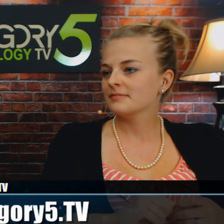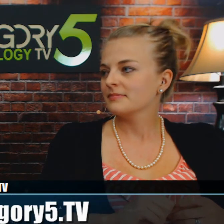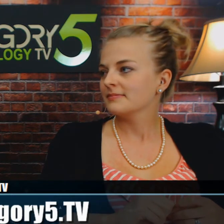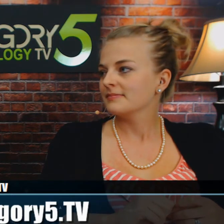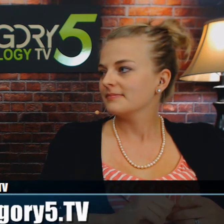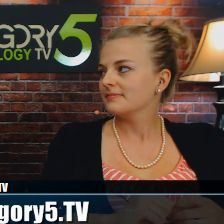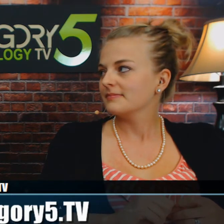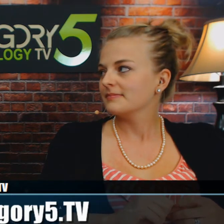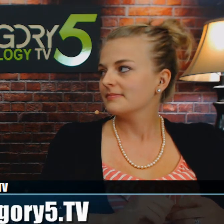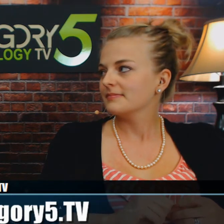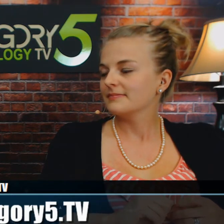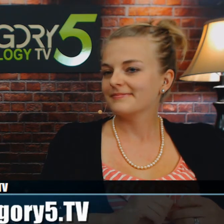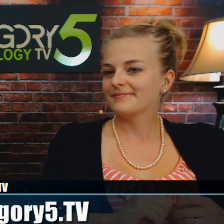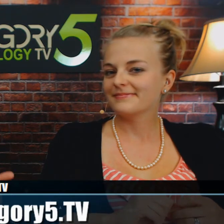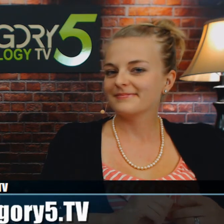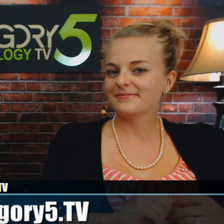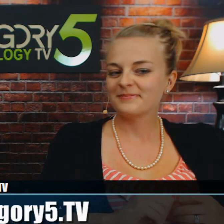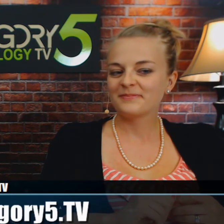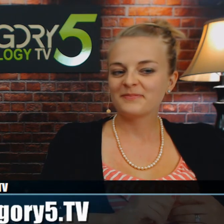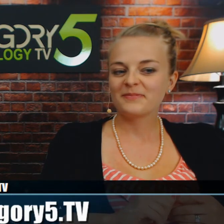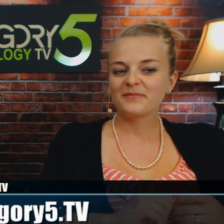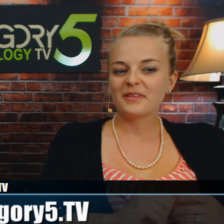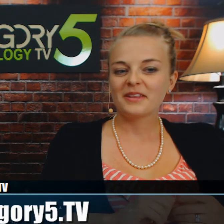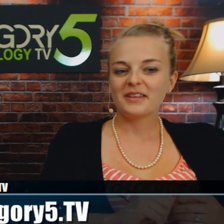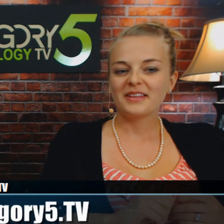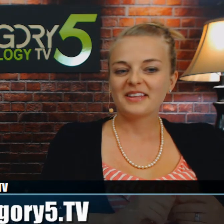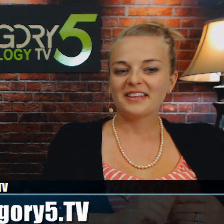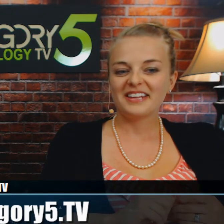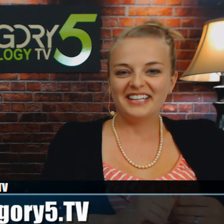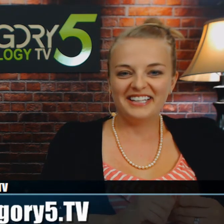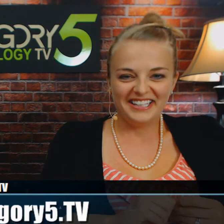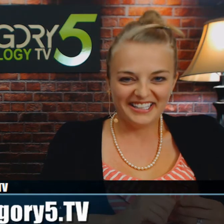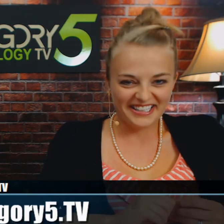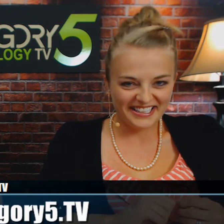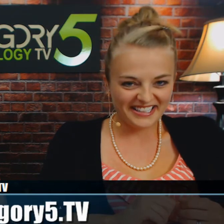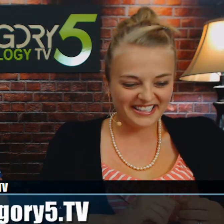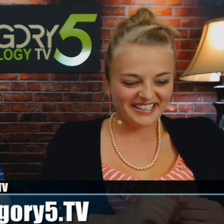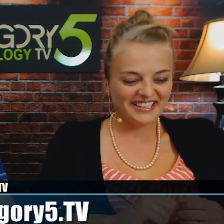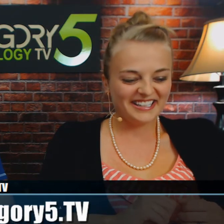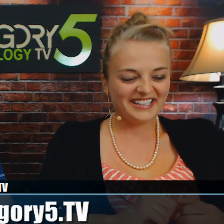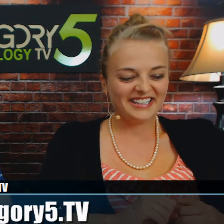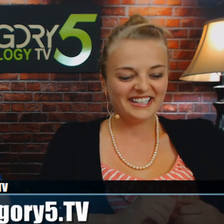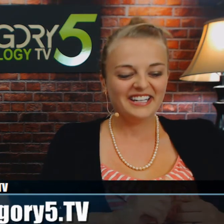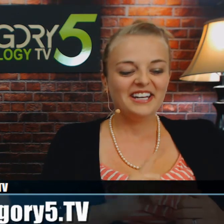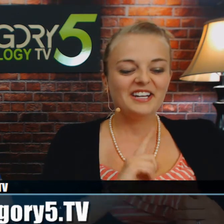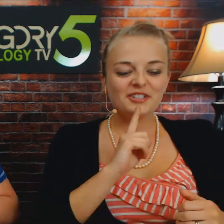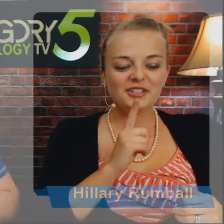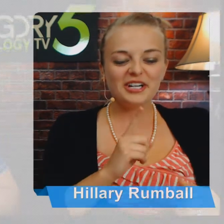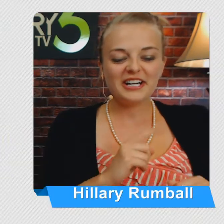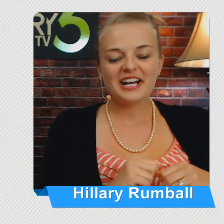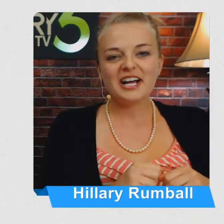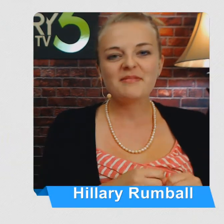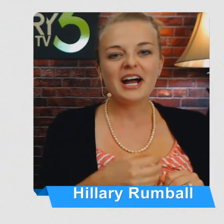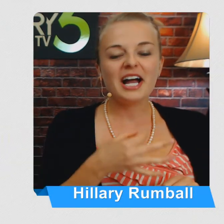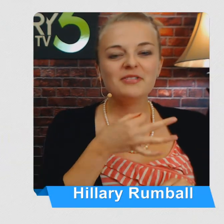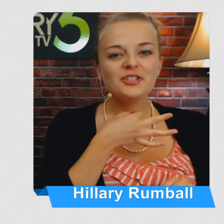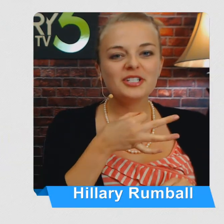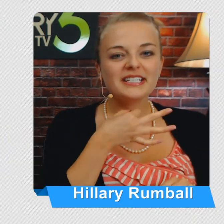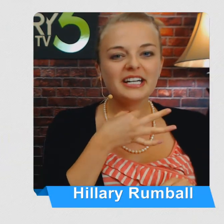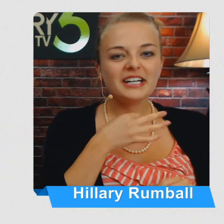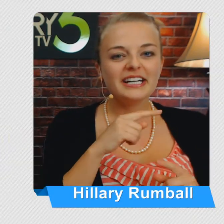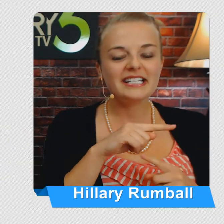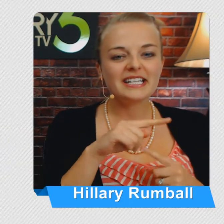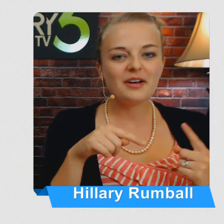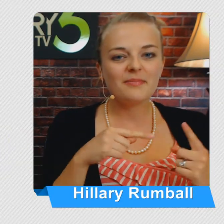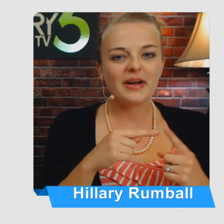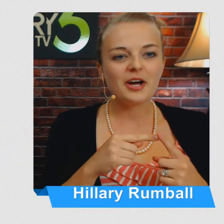has hearing loss. And so Hilary, I'll let you kind of take over the interview and just have a little chat with Frank. Sure. I was